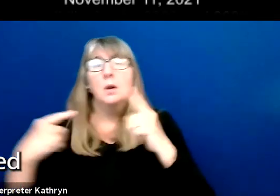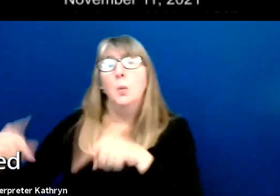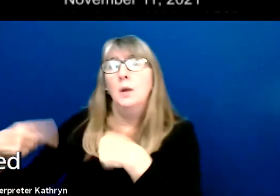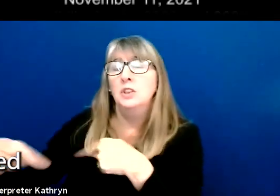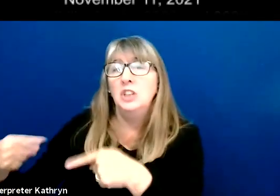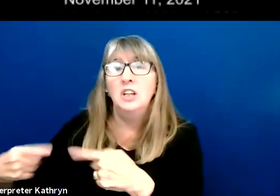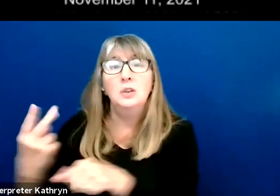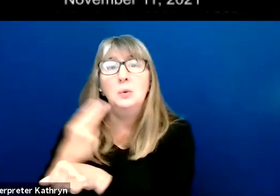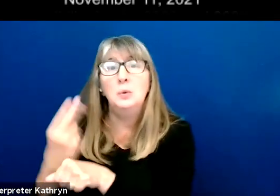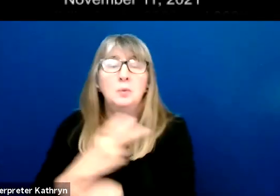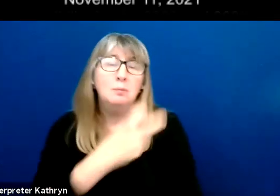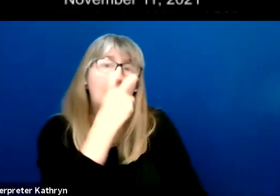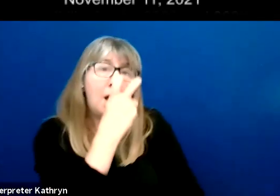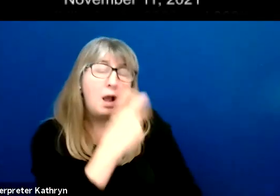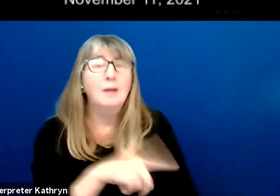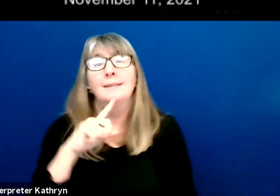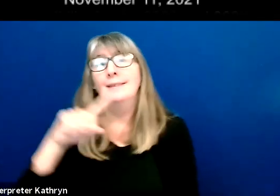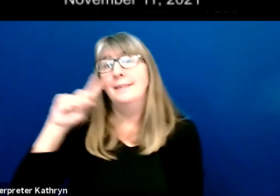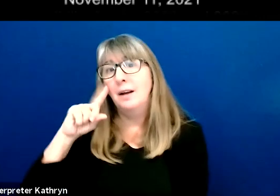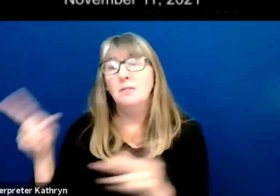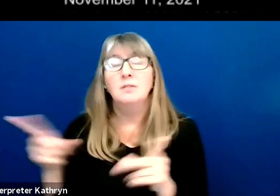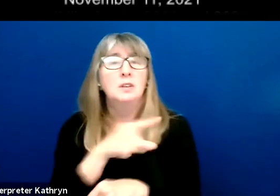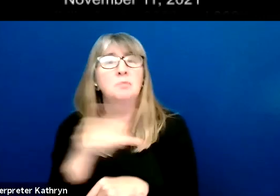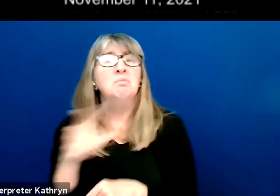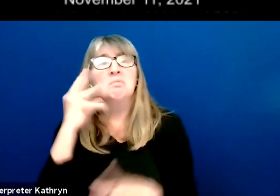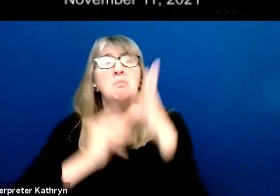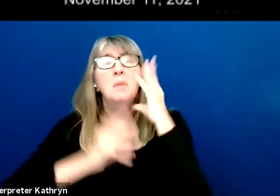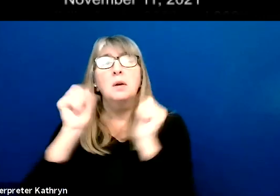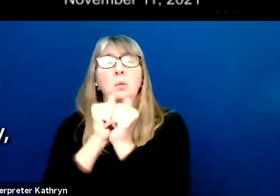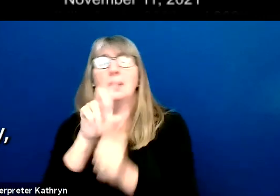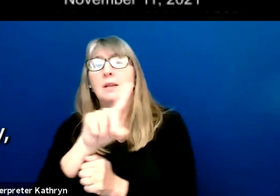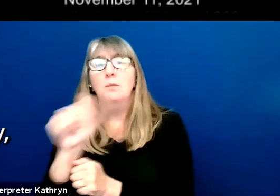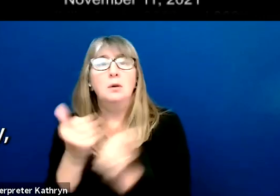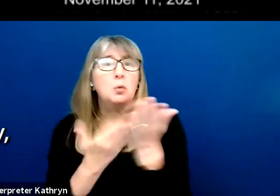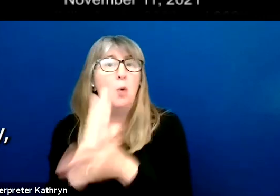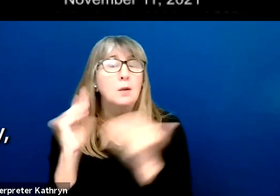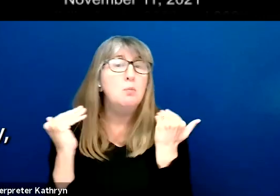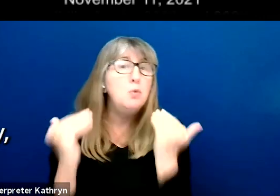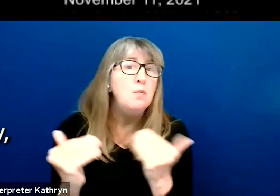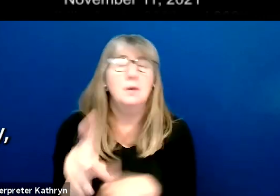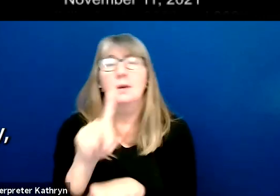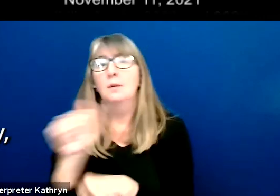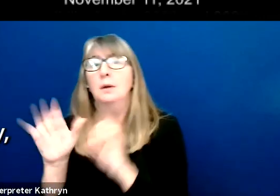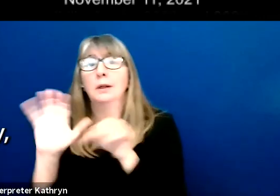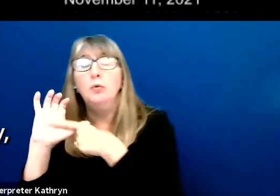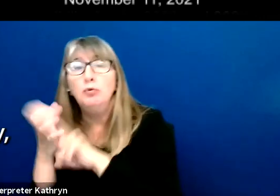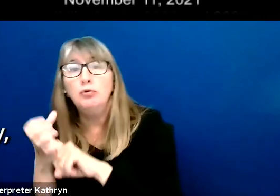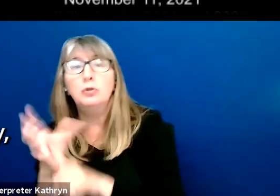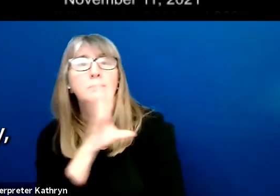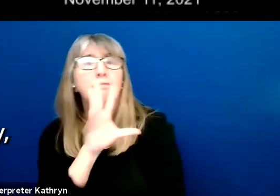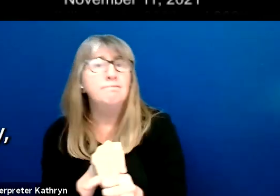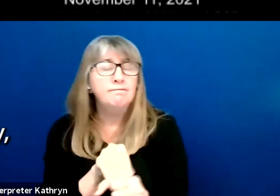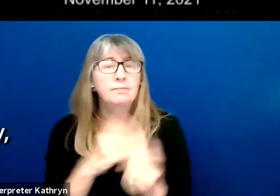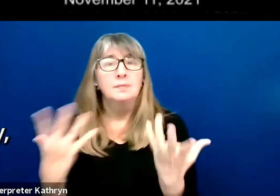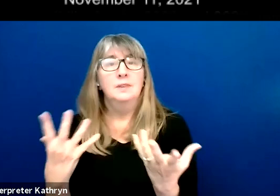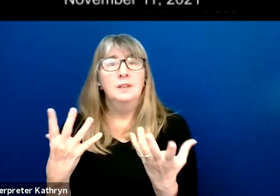deeply experienced in the disability rights movement and the disability culture movement, and who were thinking about disability not